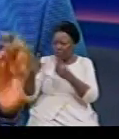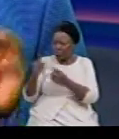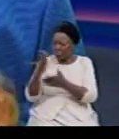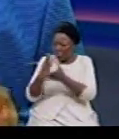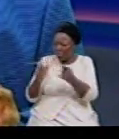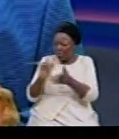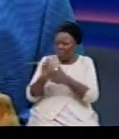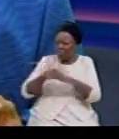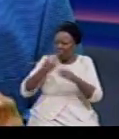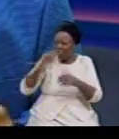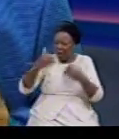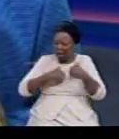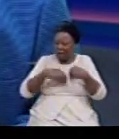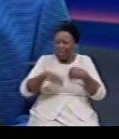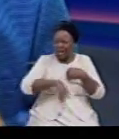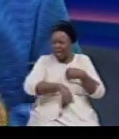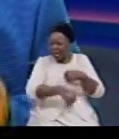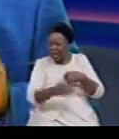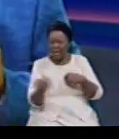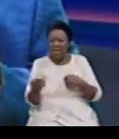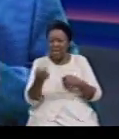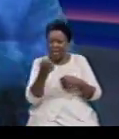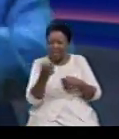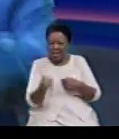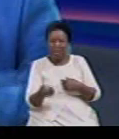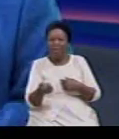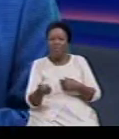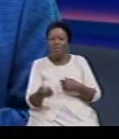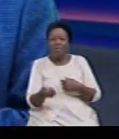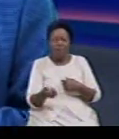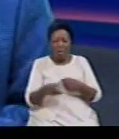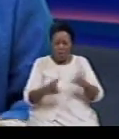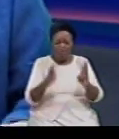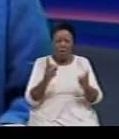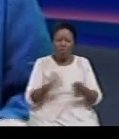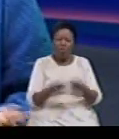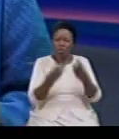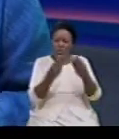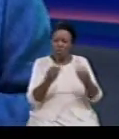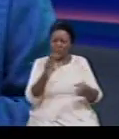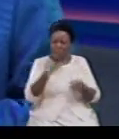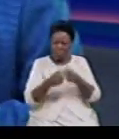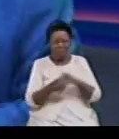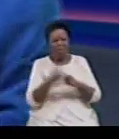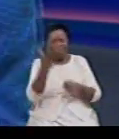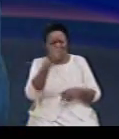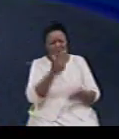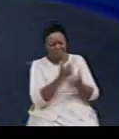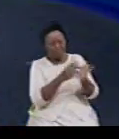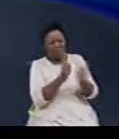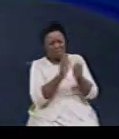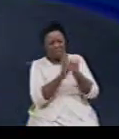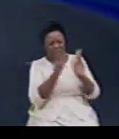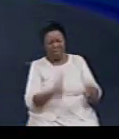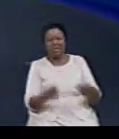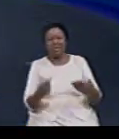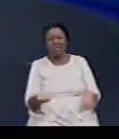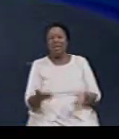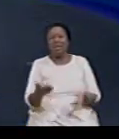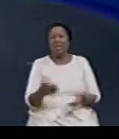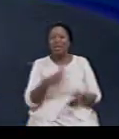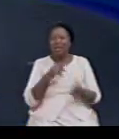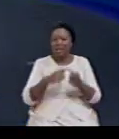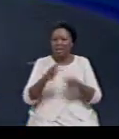any iota of way to solve the problem. Why are we doing that? A person has financial